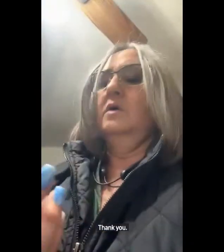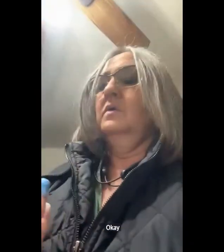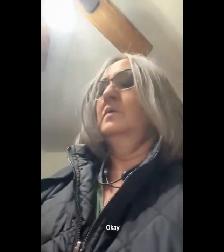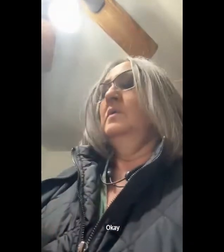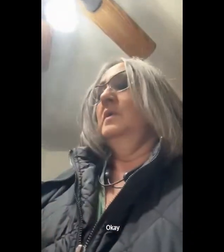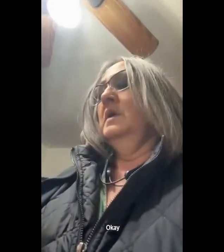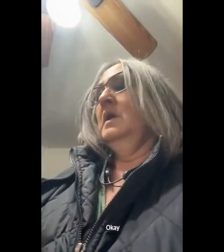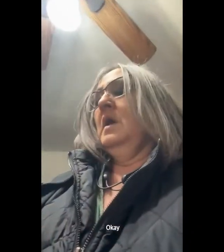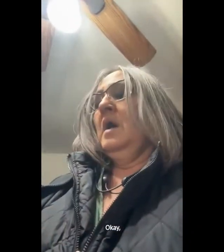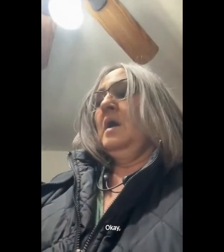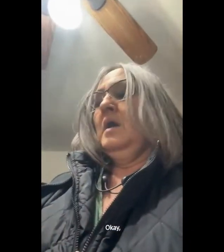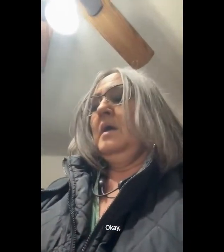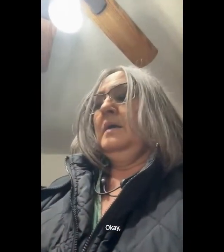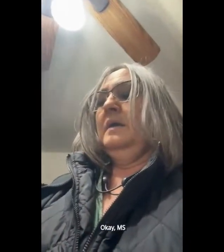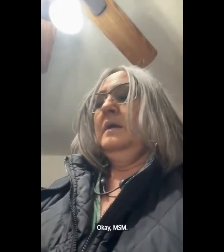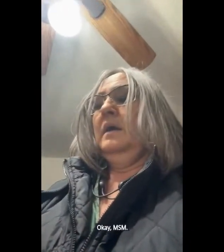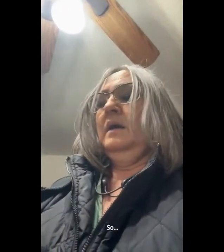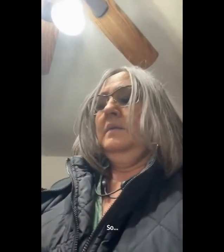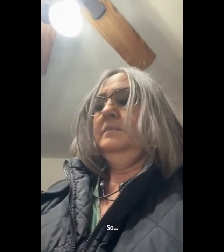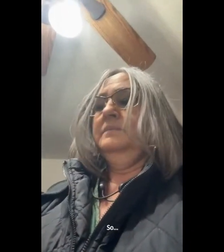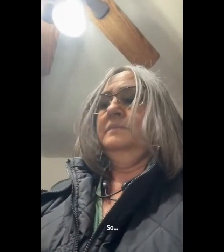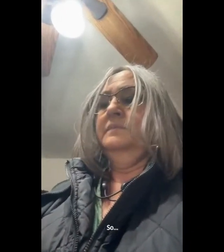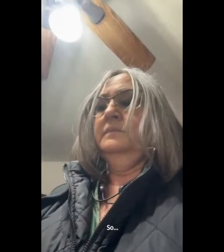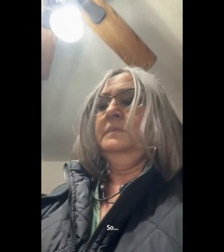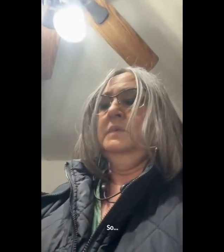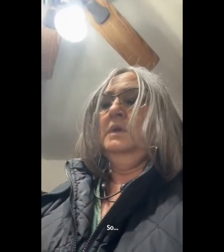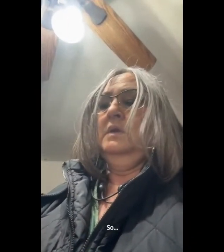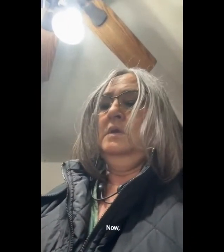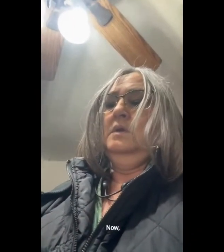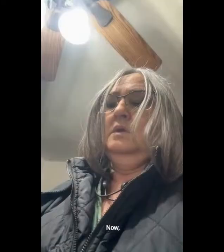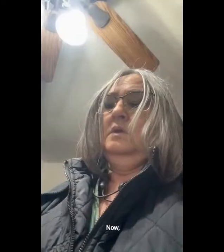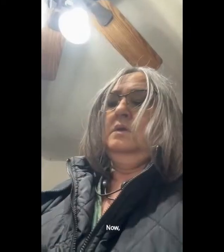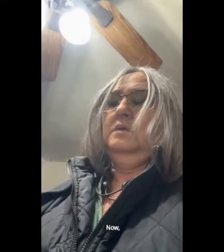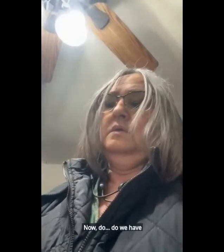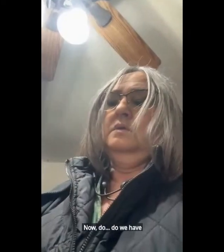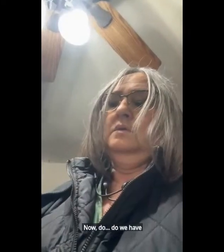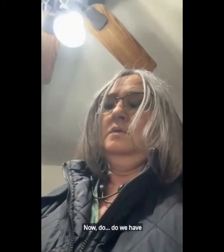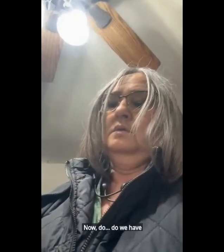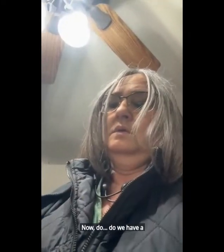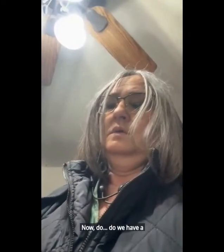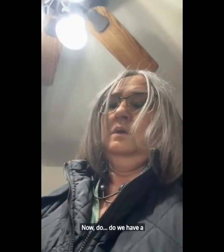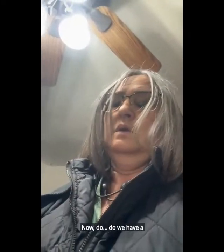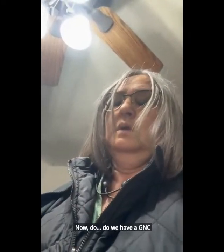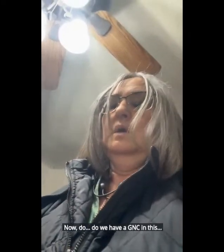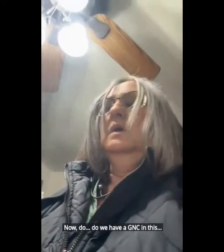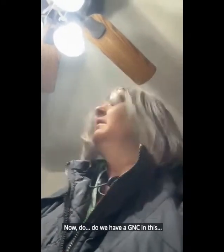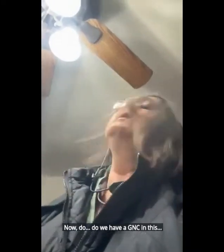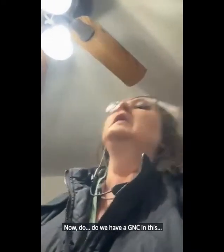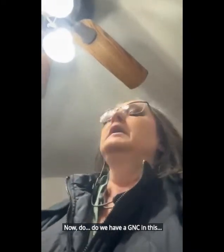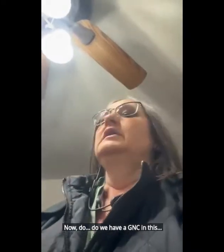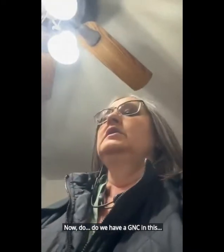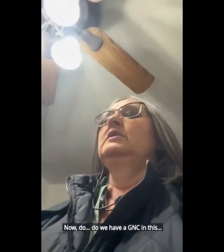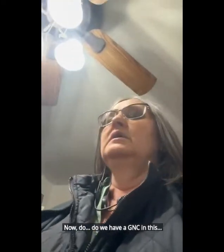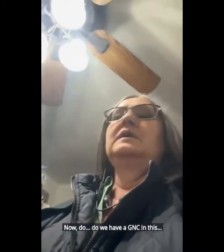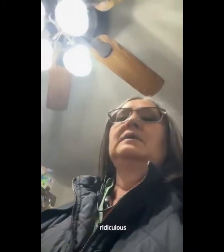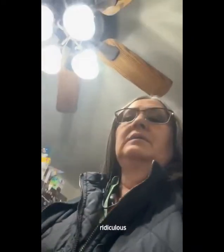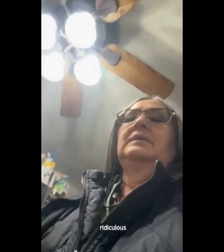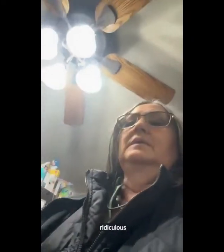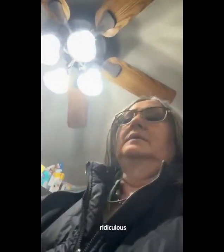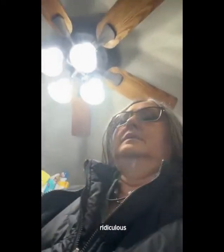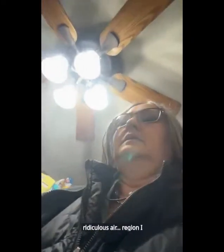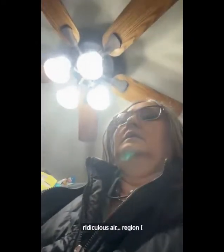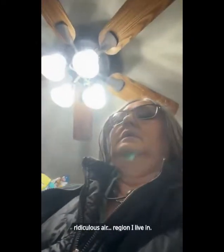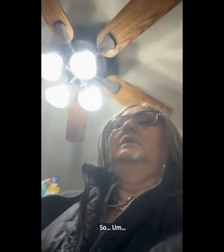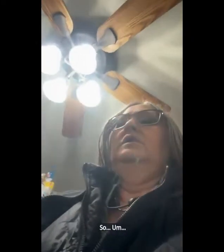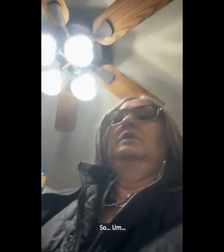Okay, So MSM. um Now, do we have a GNC in this ridiculous region I